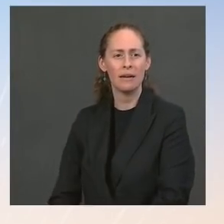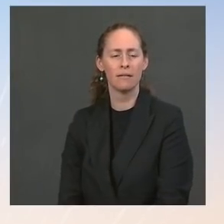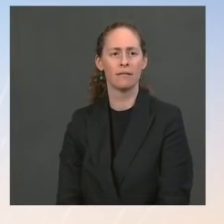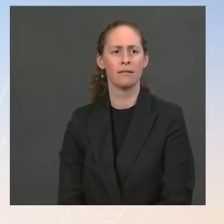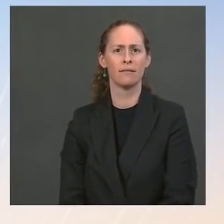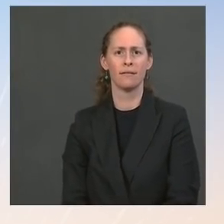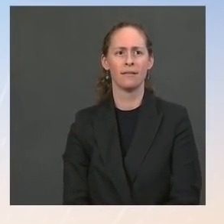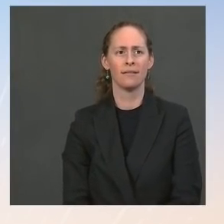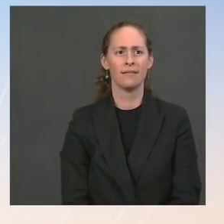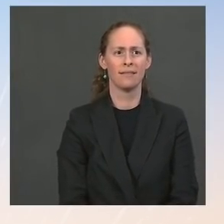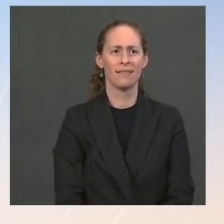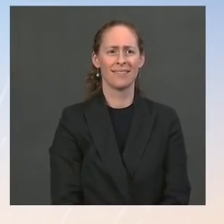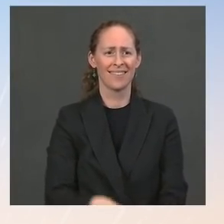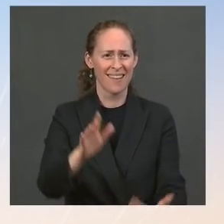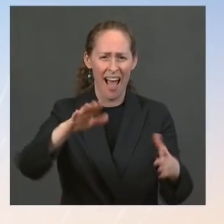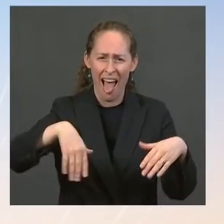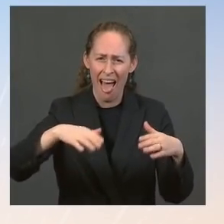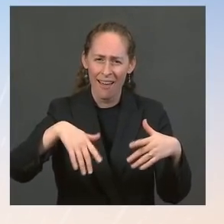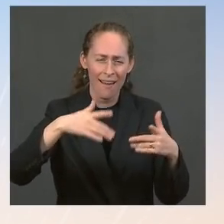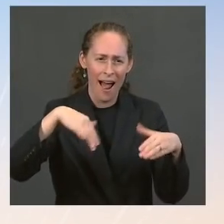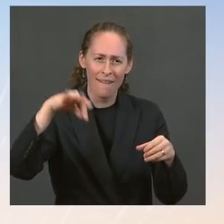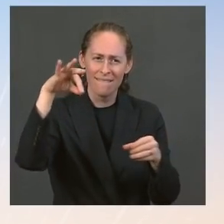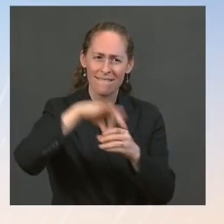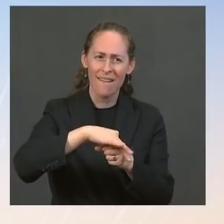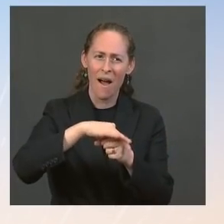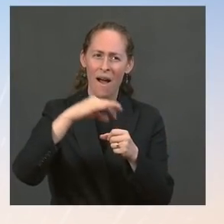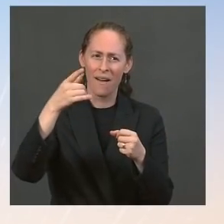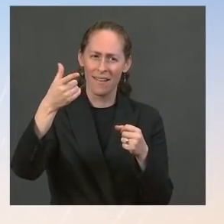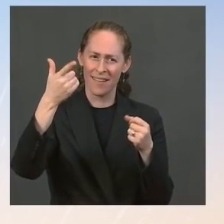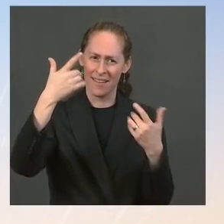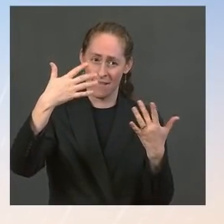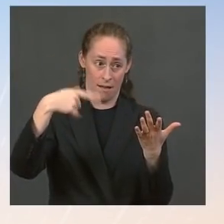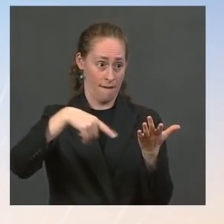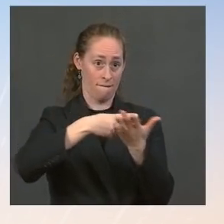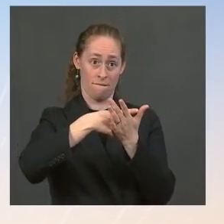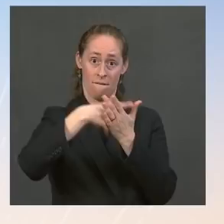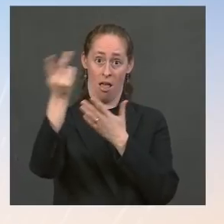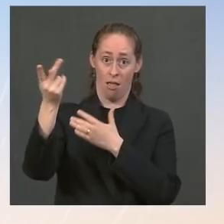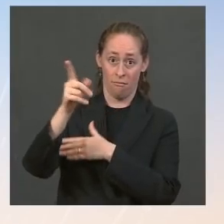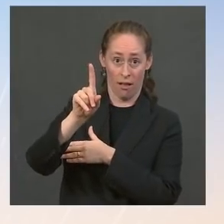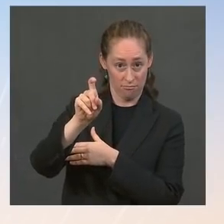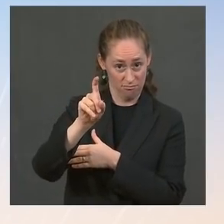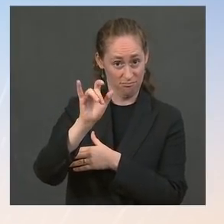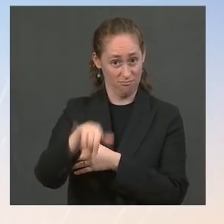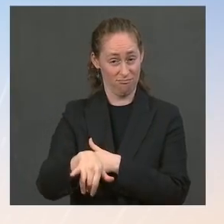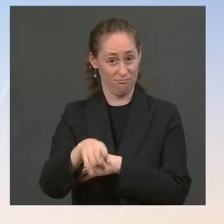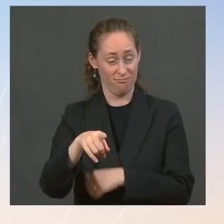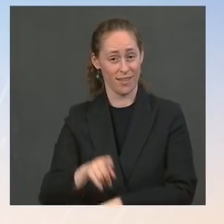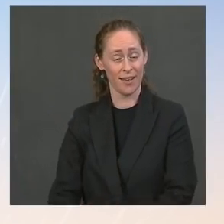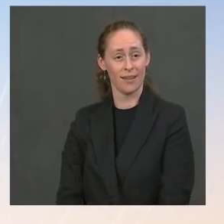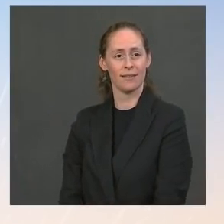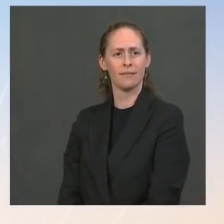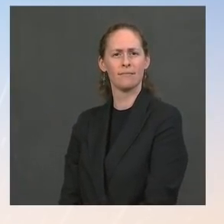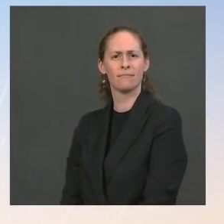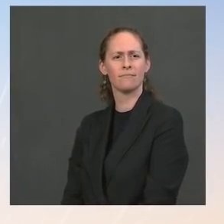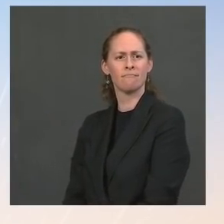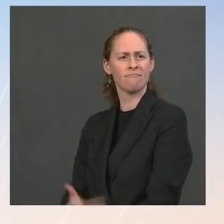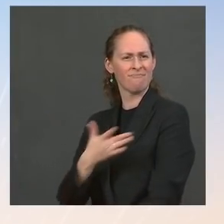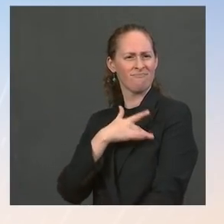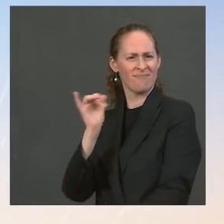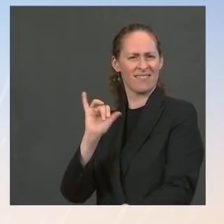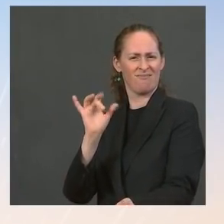we've even had a vote and we don't even know where it sits, a failure of the president? It feels like we're farther away